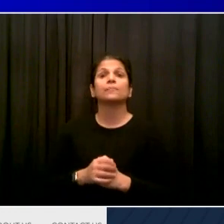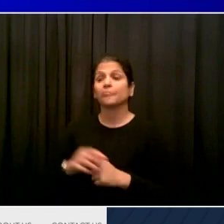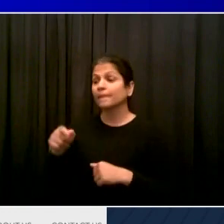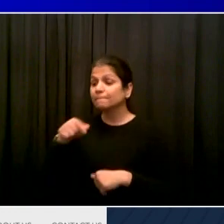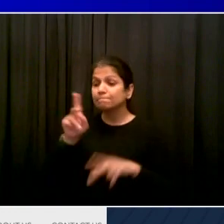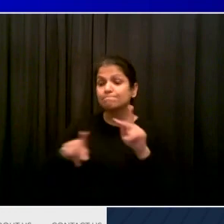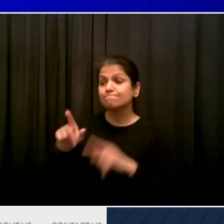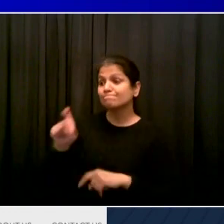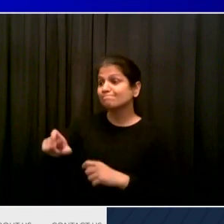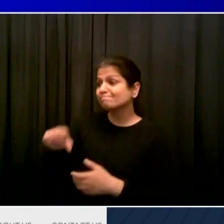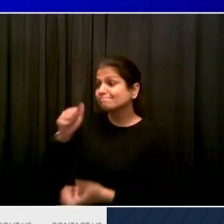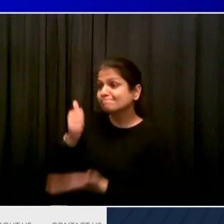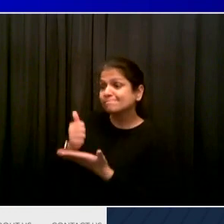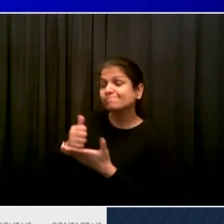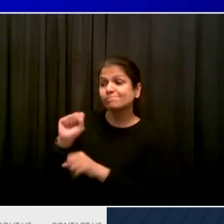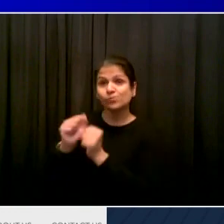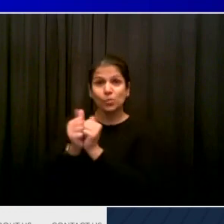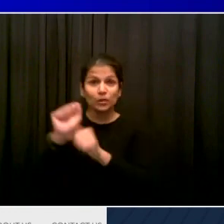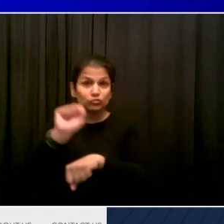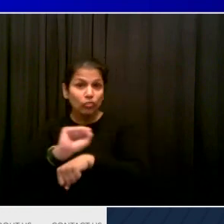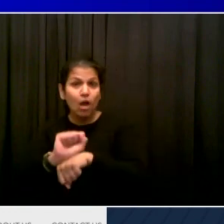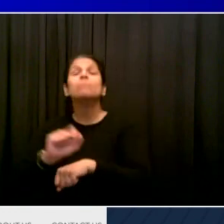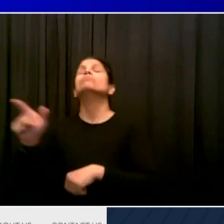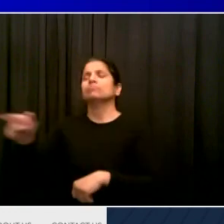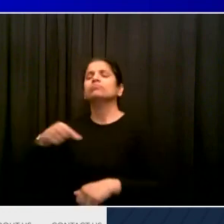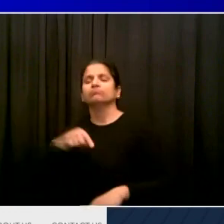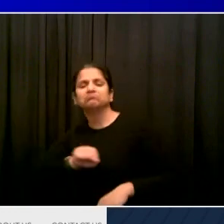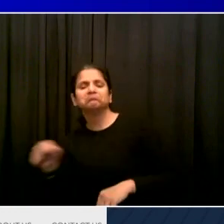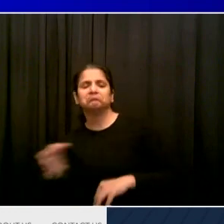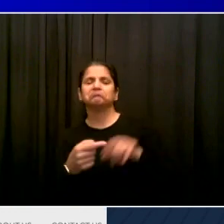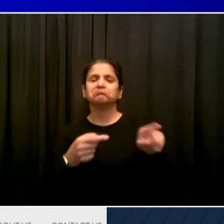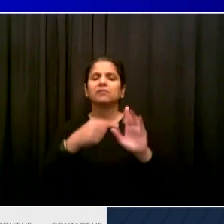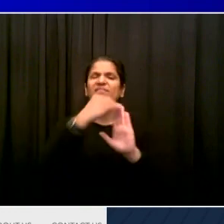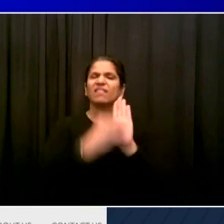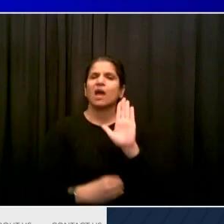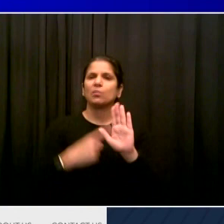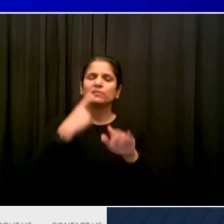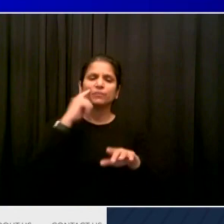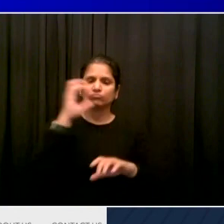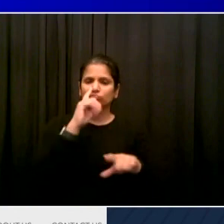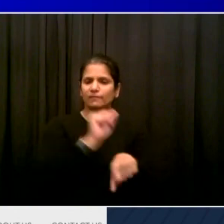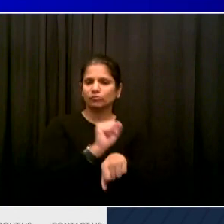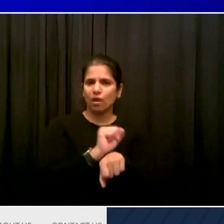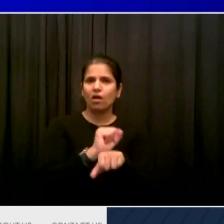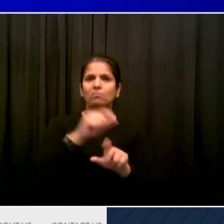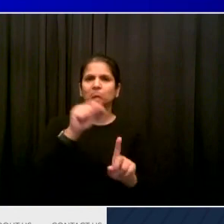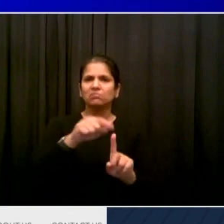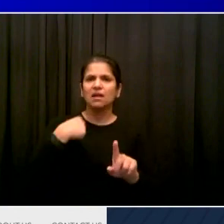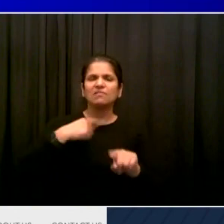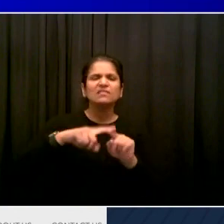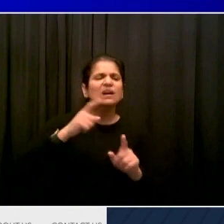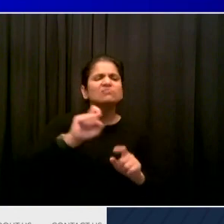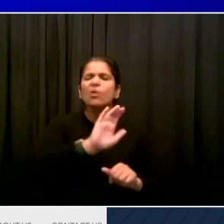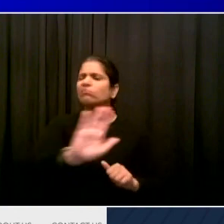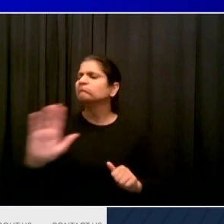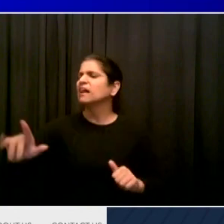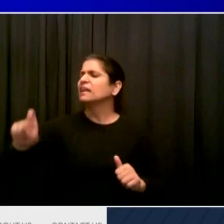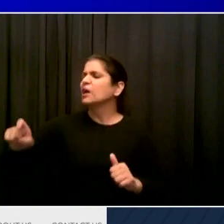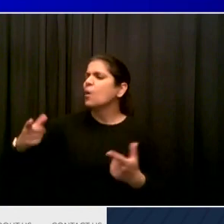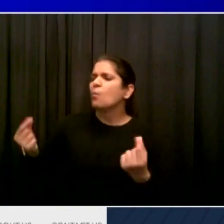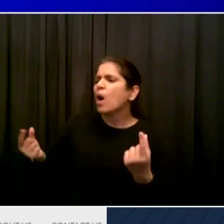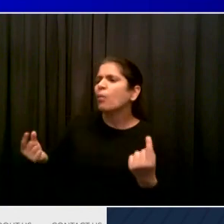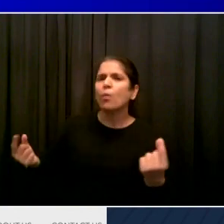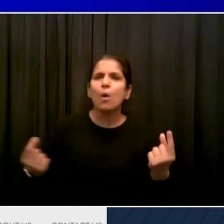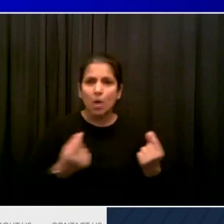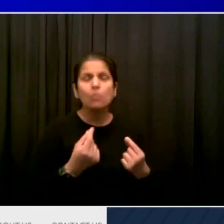are able to get through their day-to-day. We know that long COVID can look different for each individual, and for that reason, people will be able to choose the